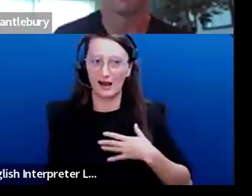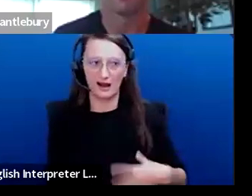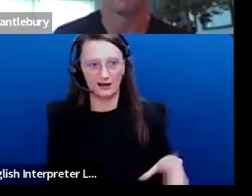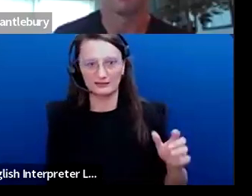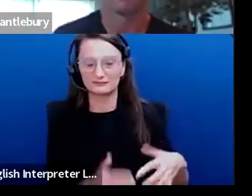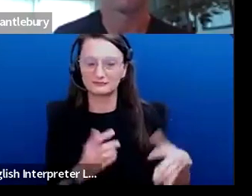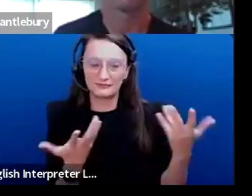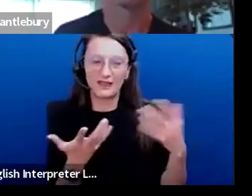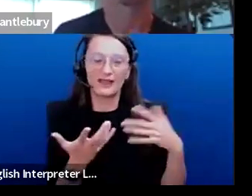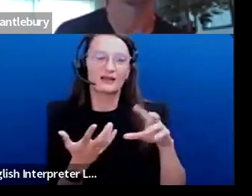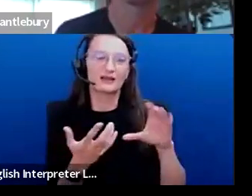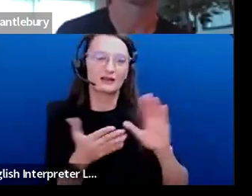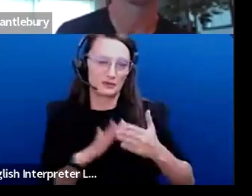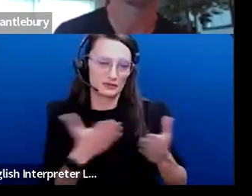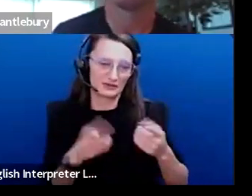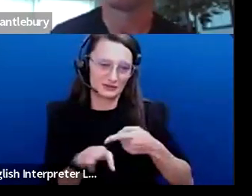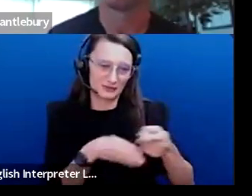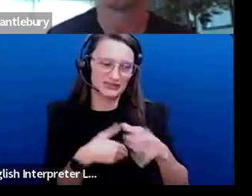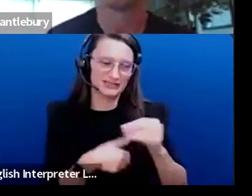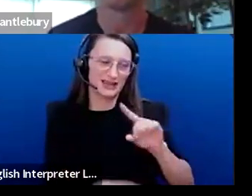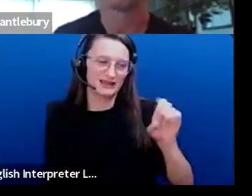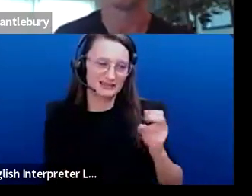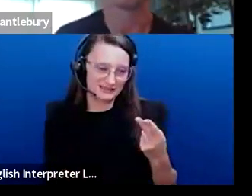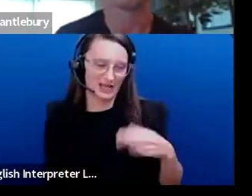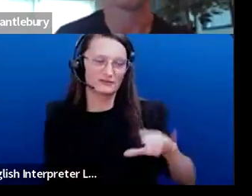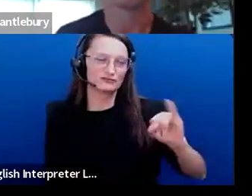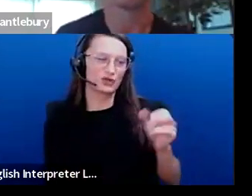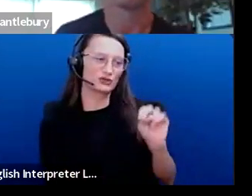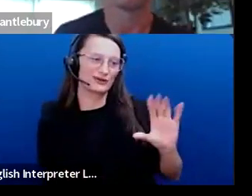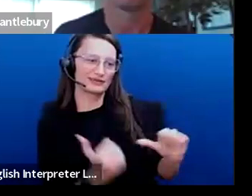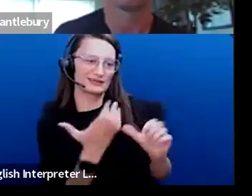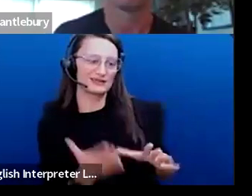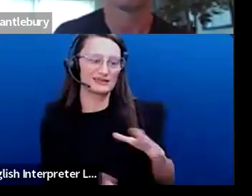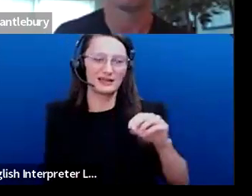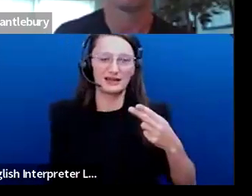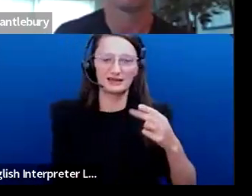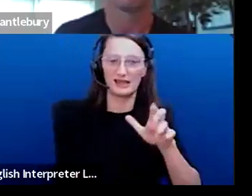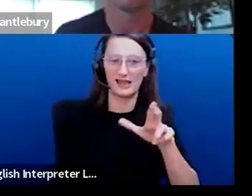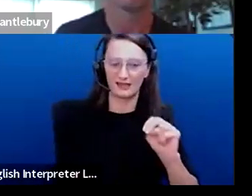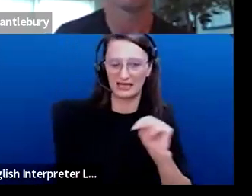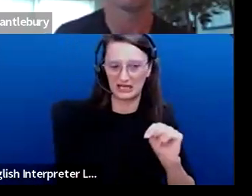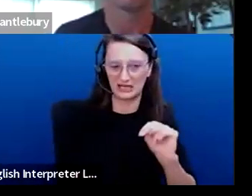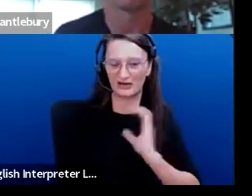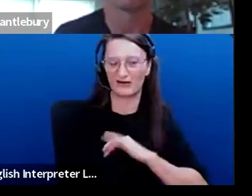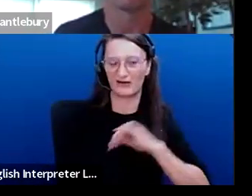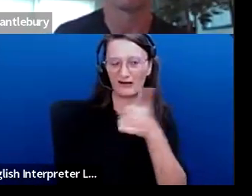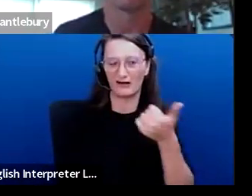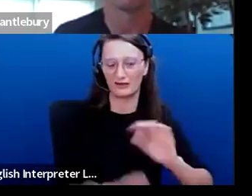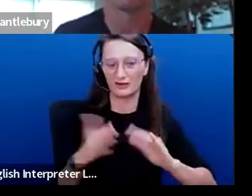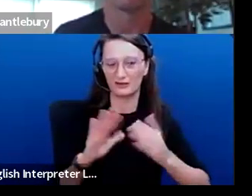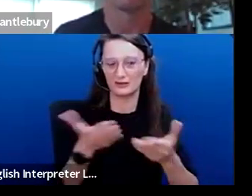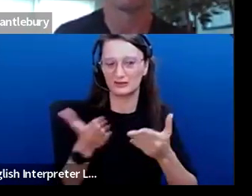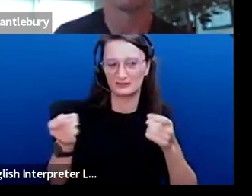happy Friday. And good morning to Zach, John's assistant. And Helen Neary, our other community services manager. Good